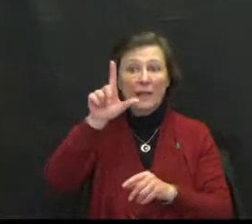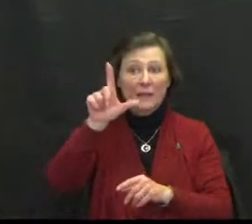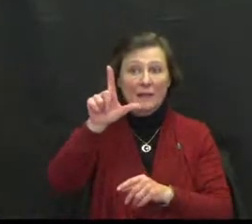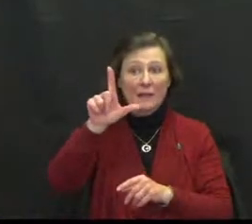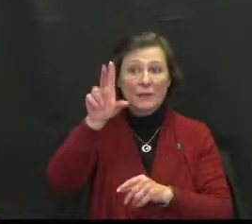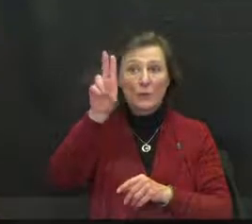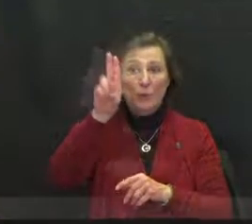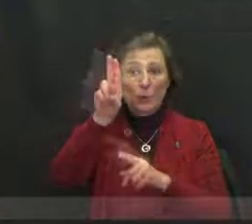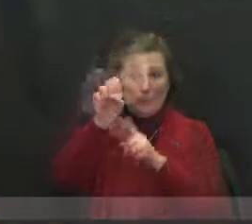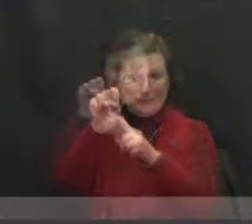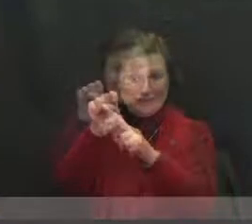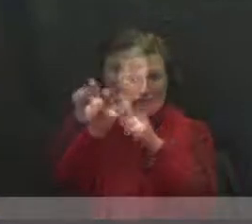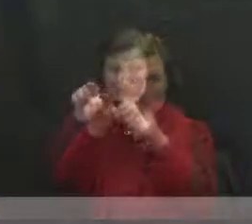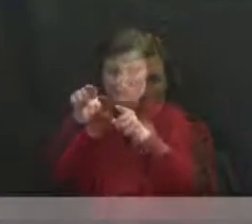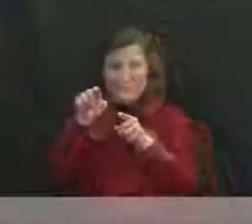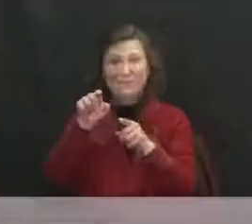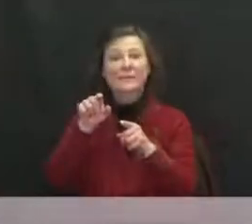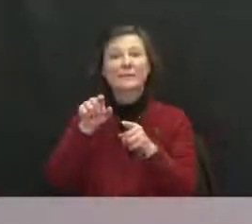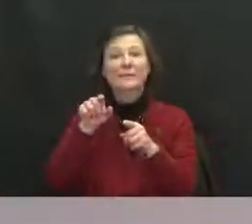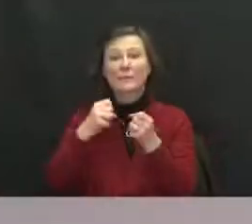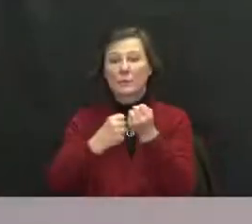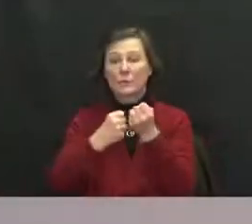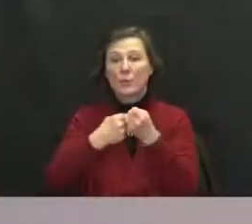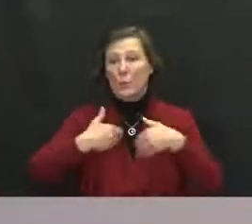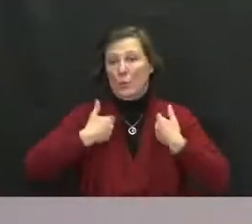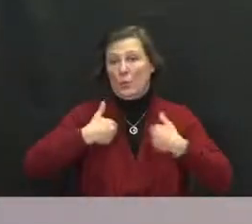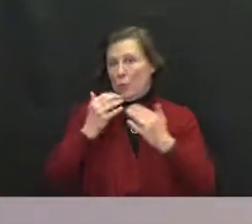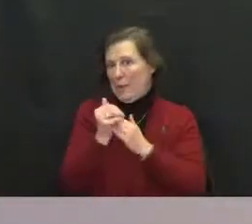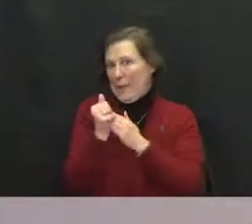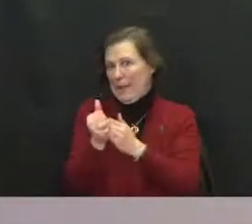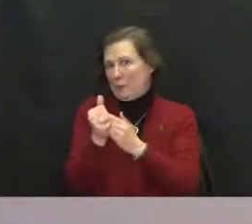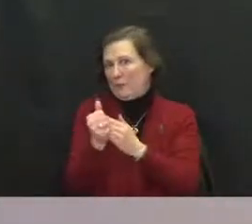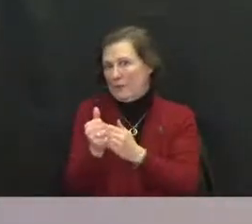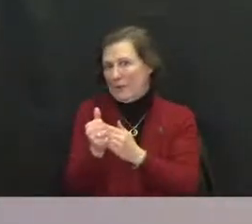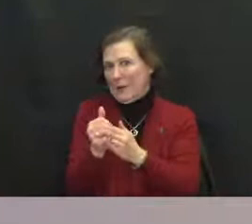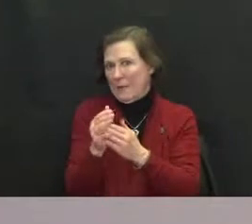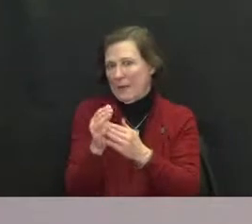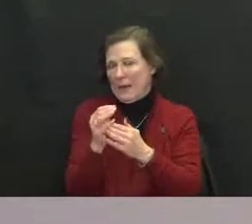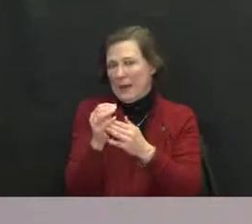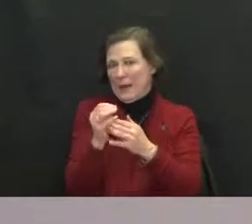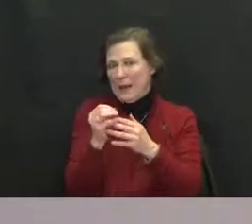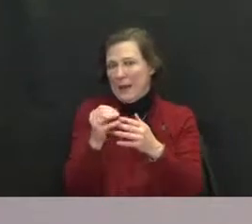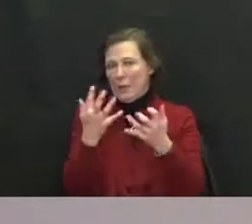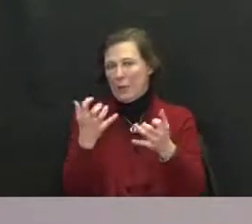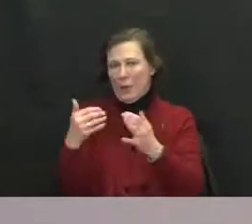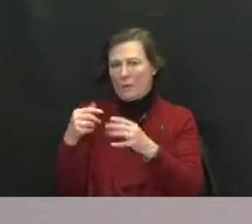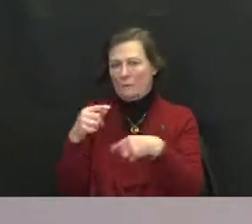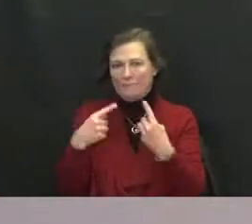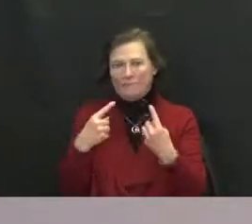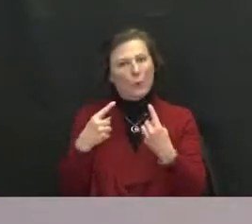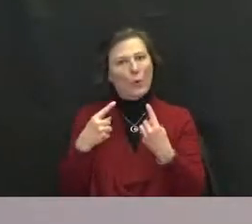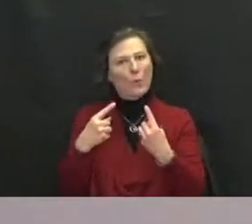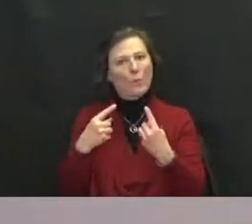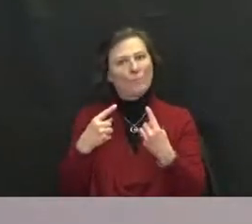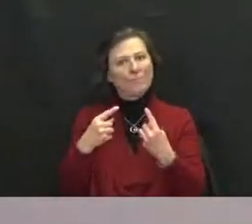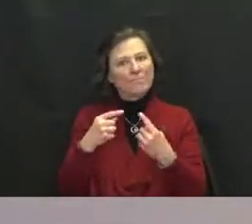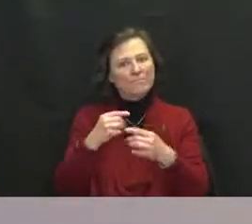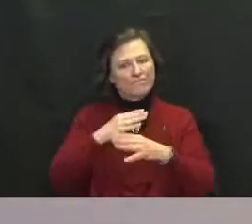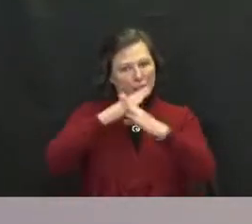as they support developing Latino youth leadership and take a stand against racial profiling and